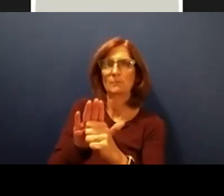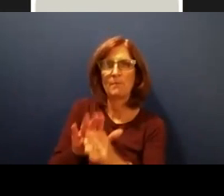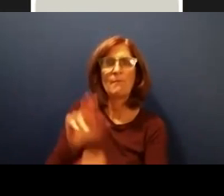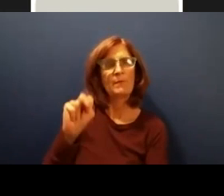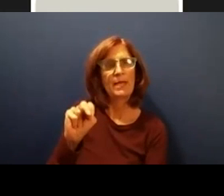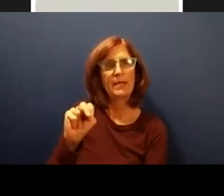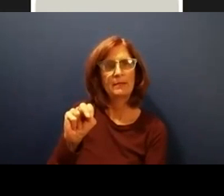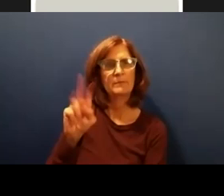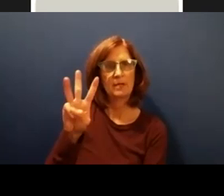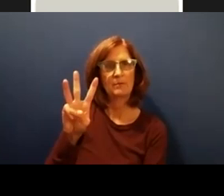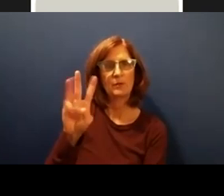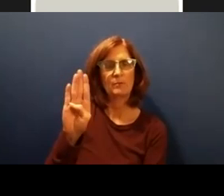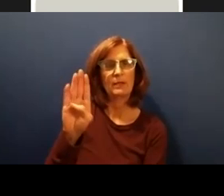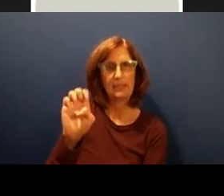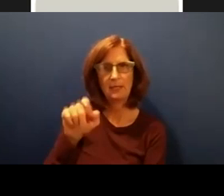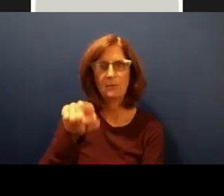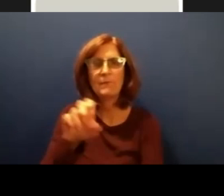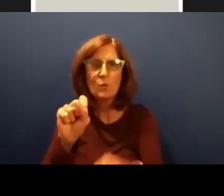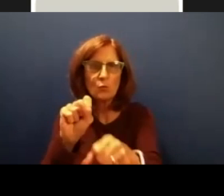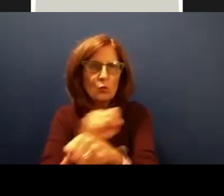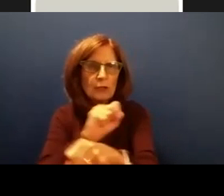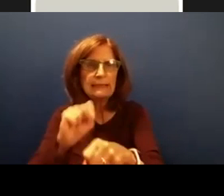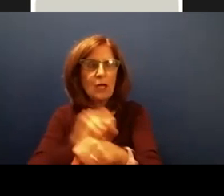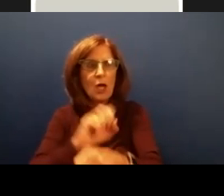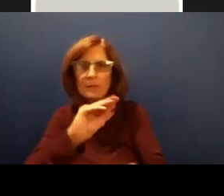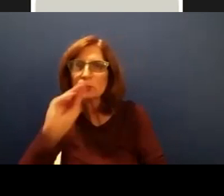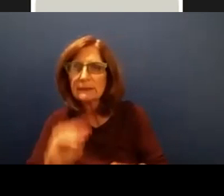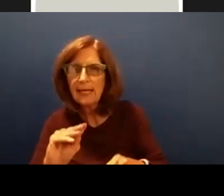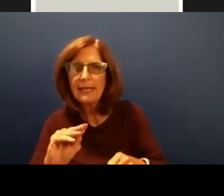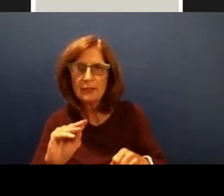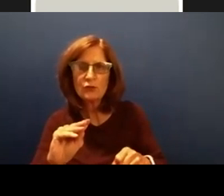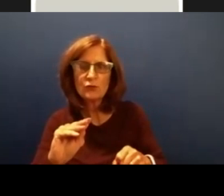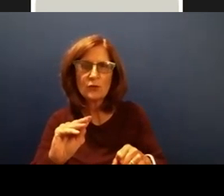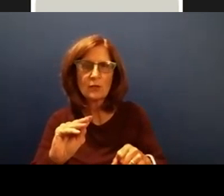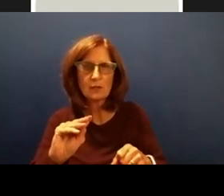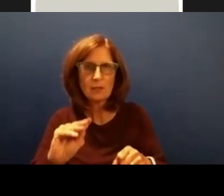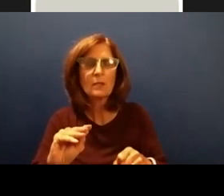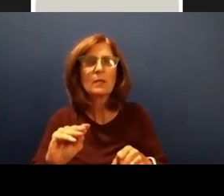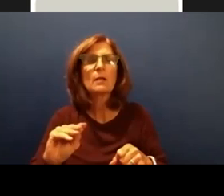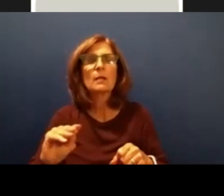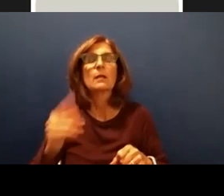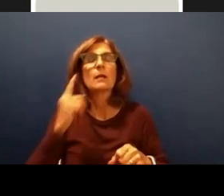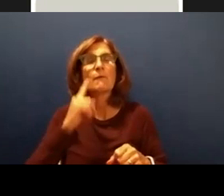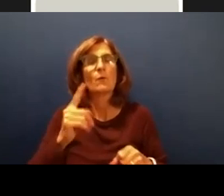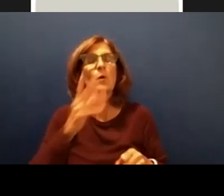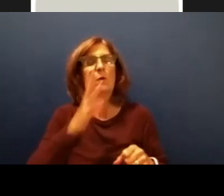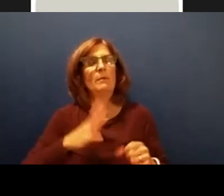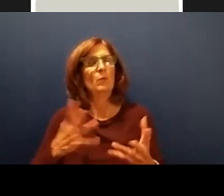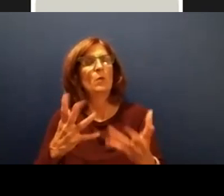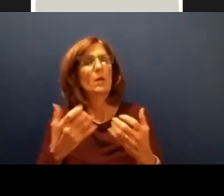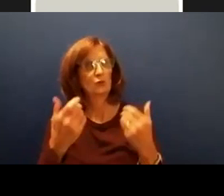MWBE. Right now, we're working up the percentage. He's got a very good percentage in the women-owned. We want to get a few more percent out of